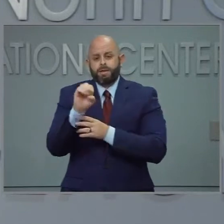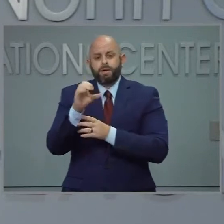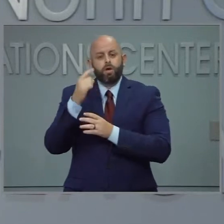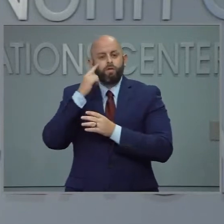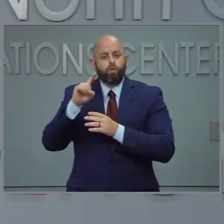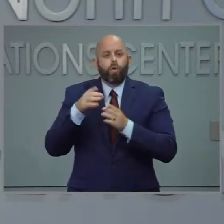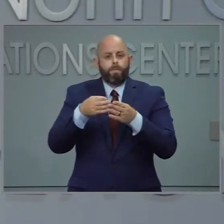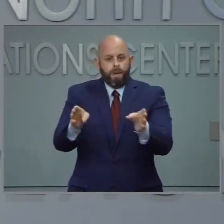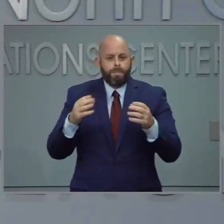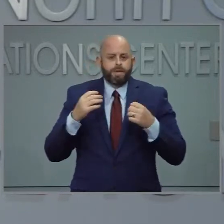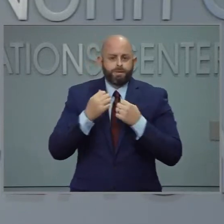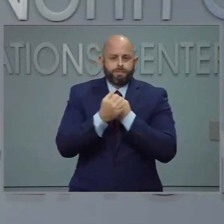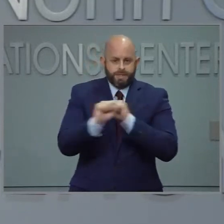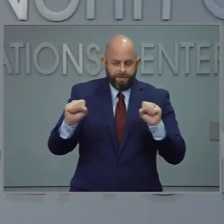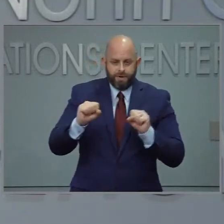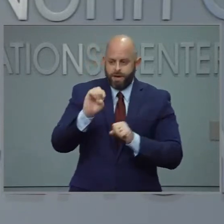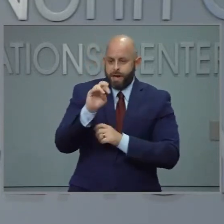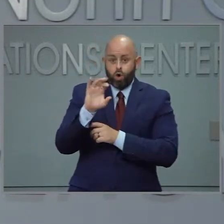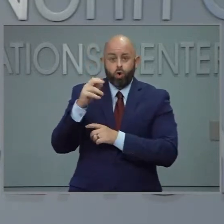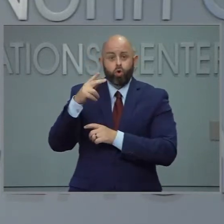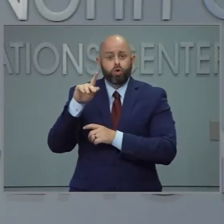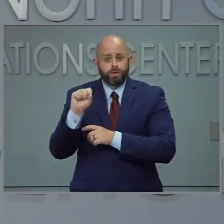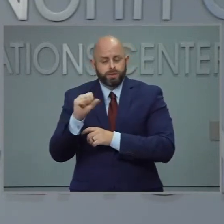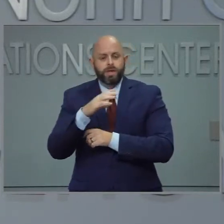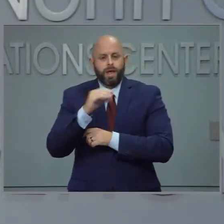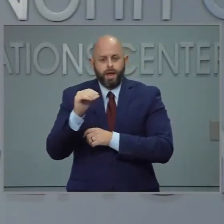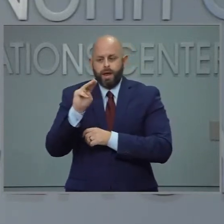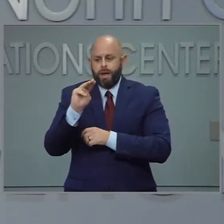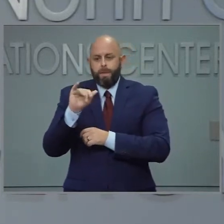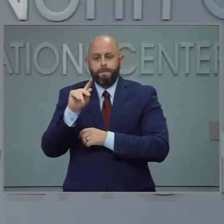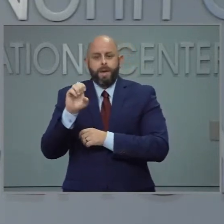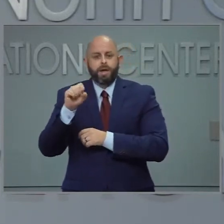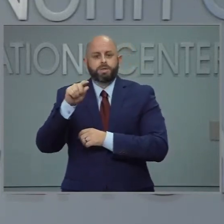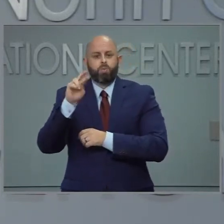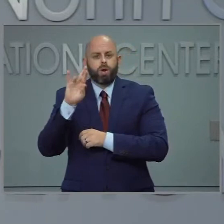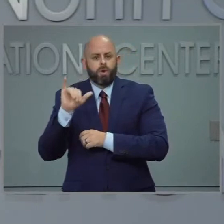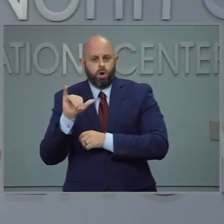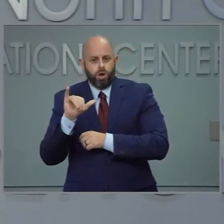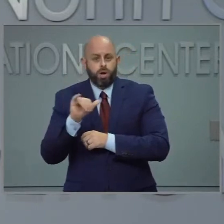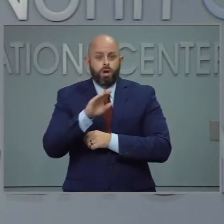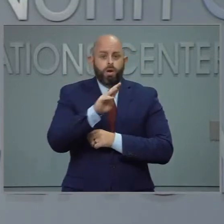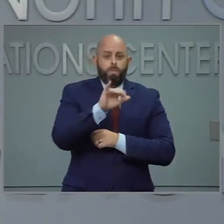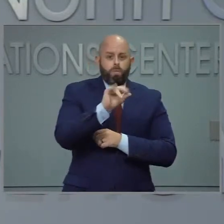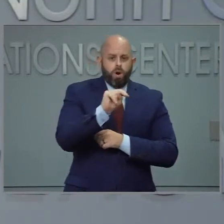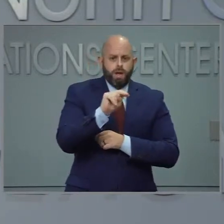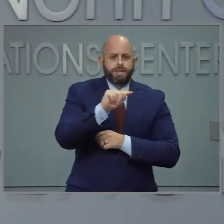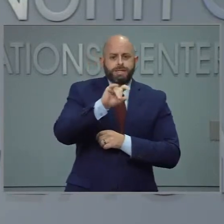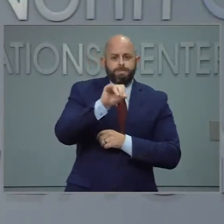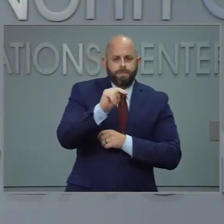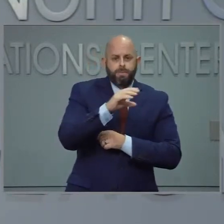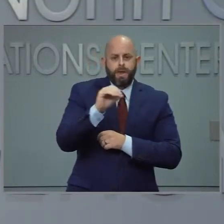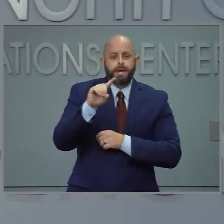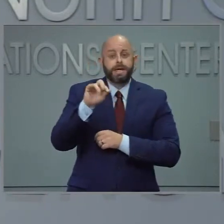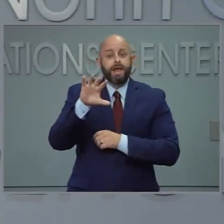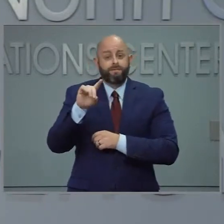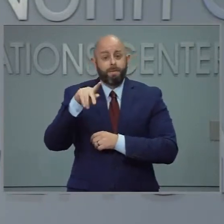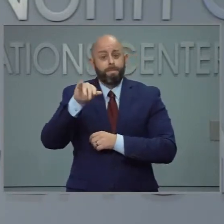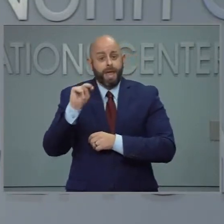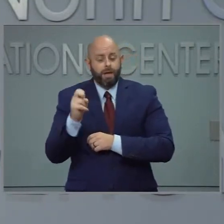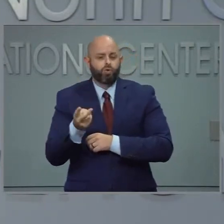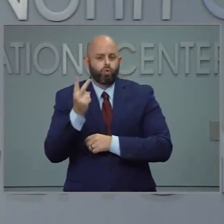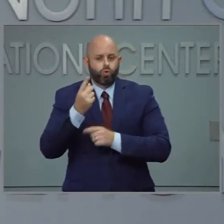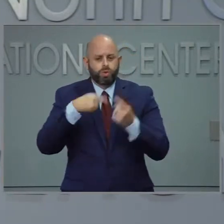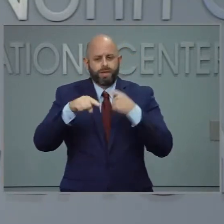Safety, Eric Cooks, and our Director of Emergency Management, Mike Sprayberry. Brian Tipton and David Payne are our sign